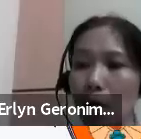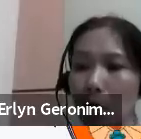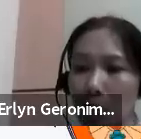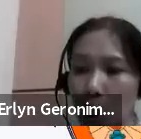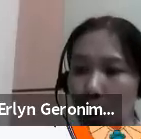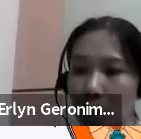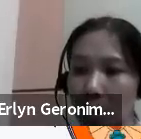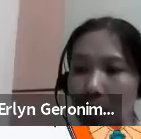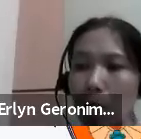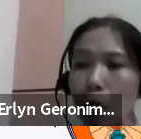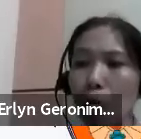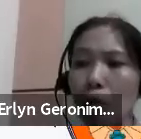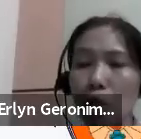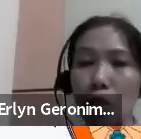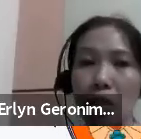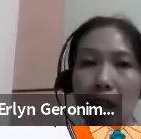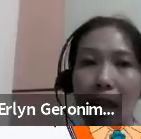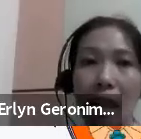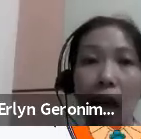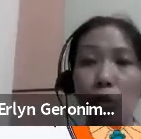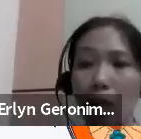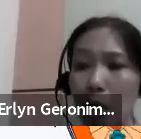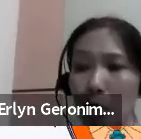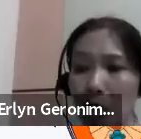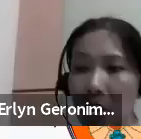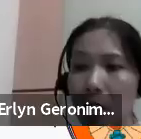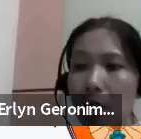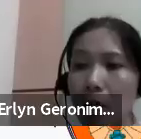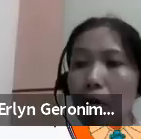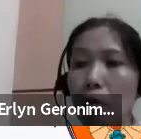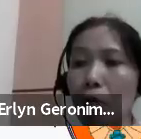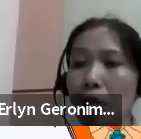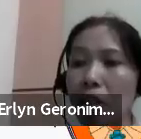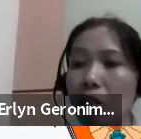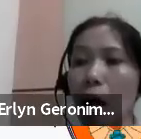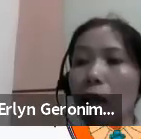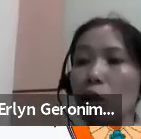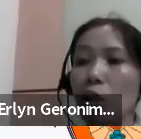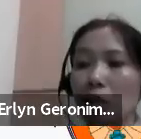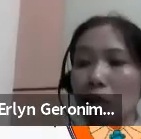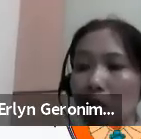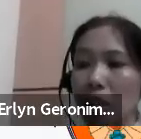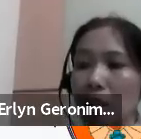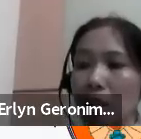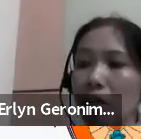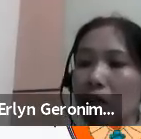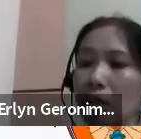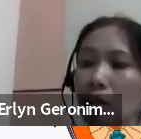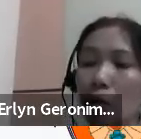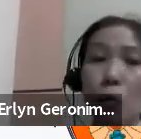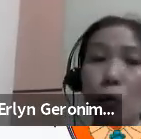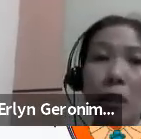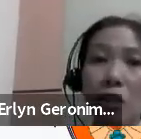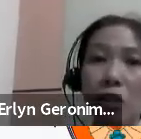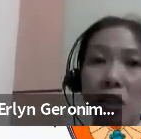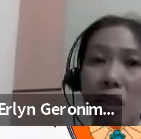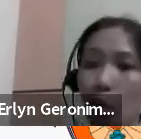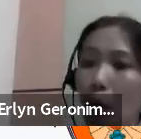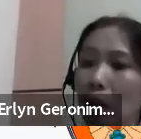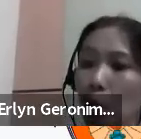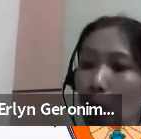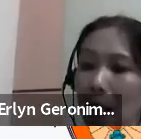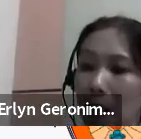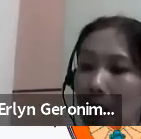due recognition to teachers and educators through this Knowledge Exchange Series, World Teachers